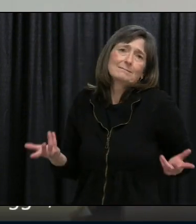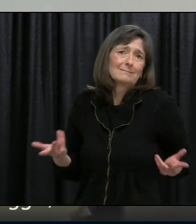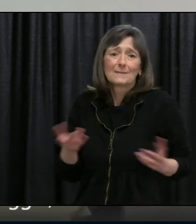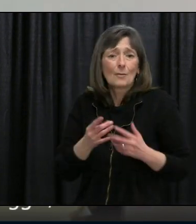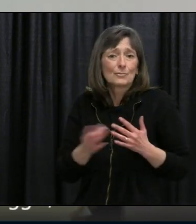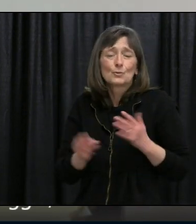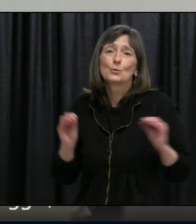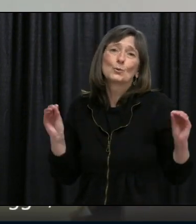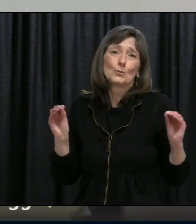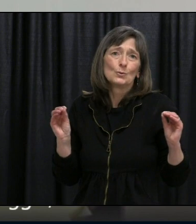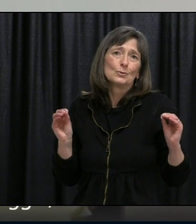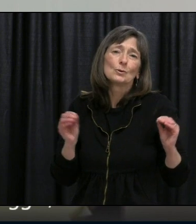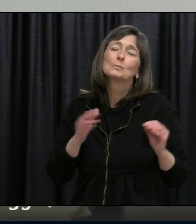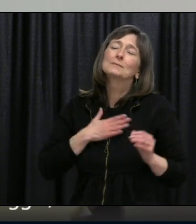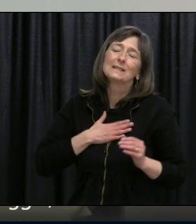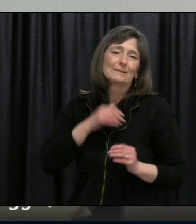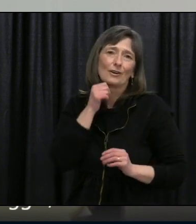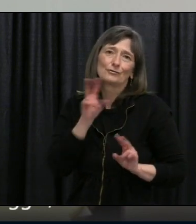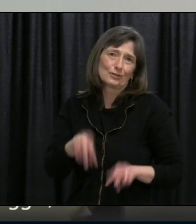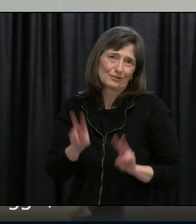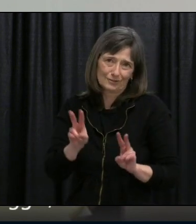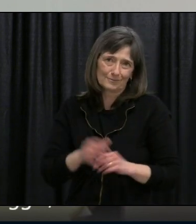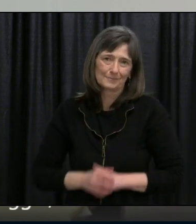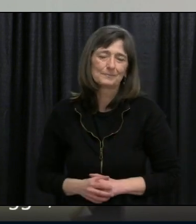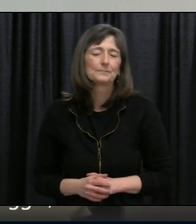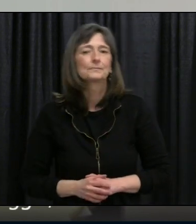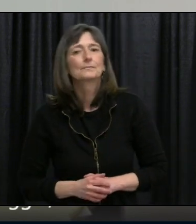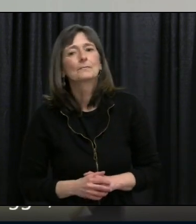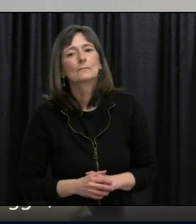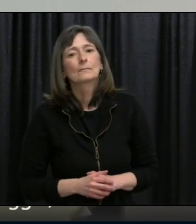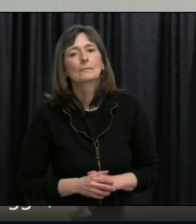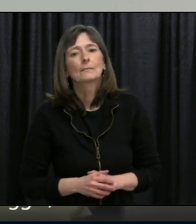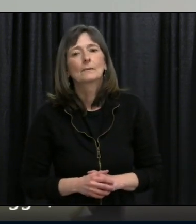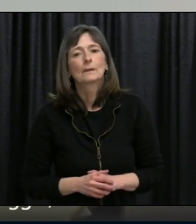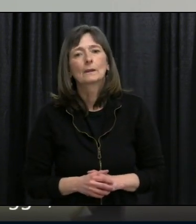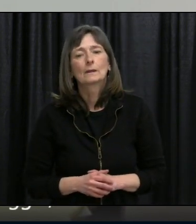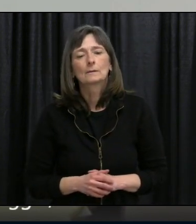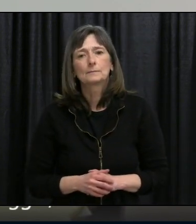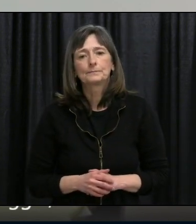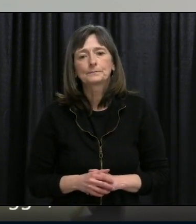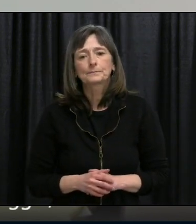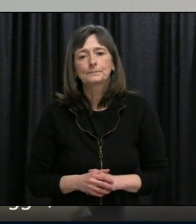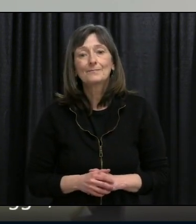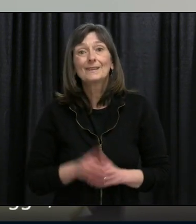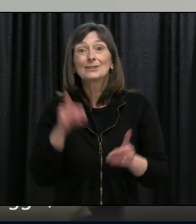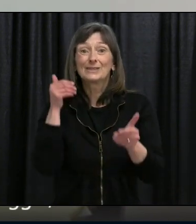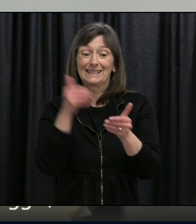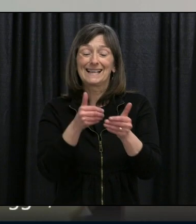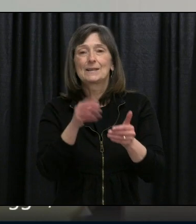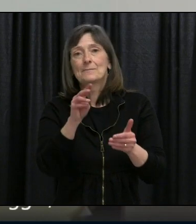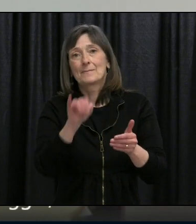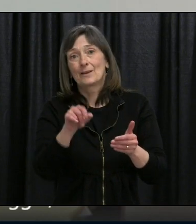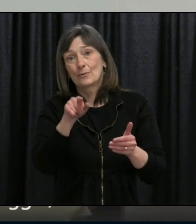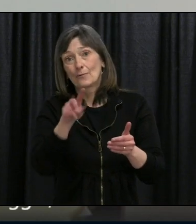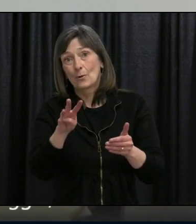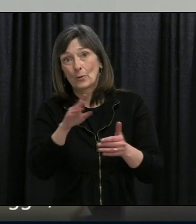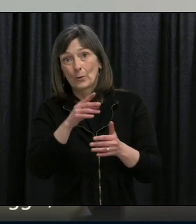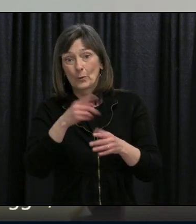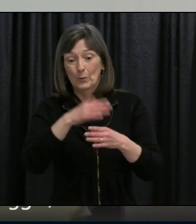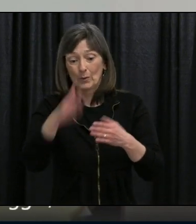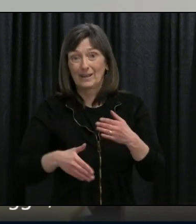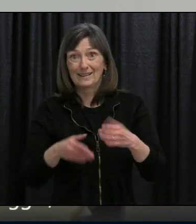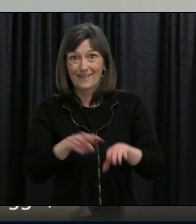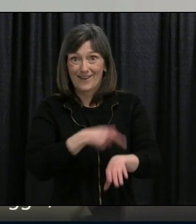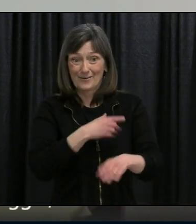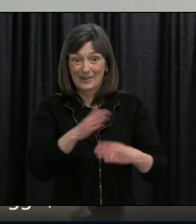and we've mentioned COVID-19 in relation to May 2-4 and the traditional start of the holiday seasons